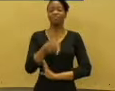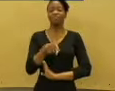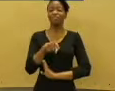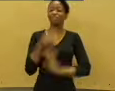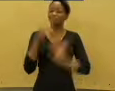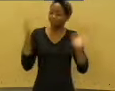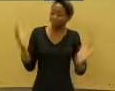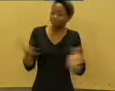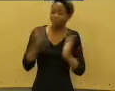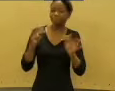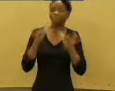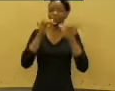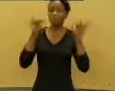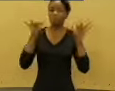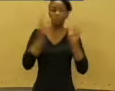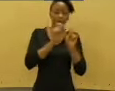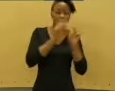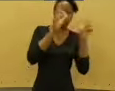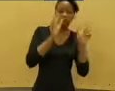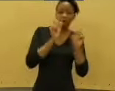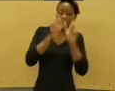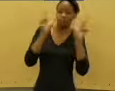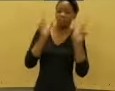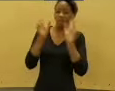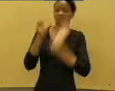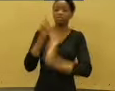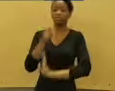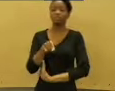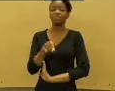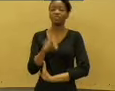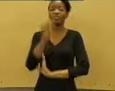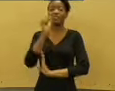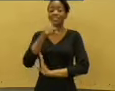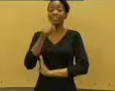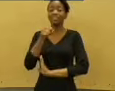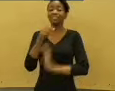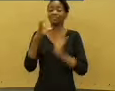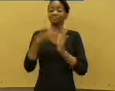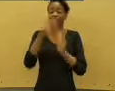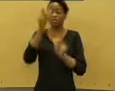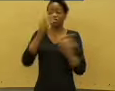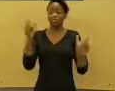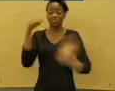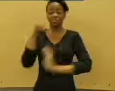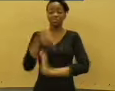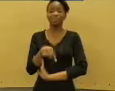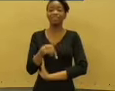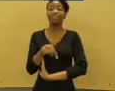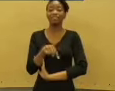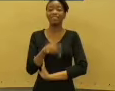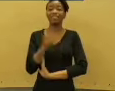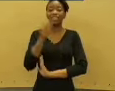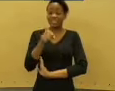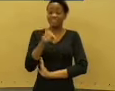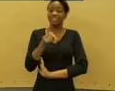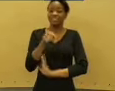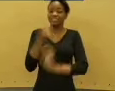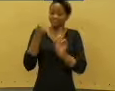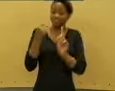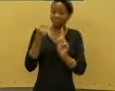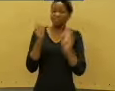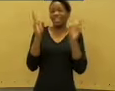make people aware? Because we know, like being a former student of Up and Out, I know the resistance you face